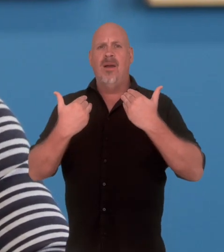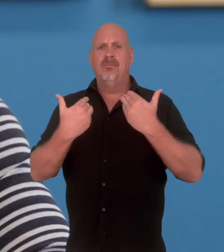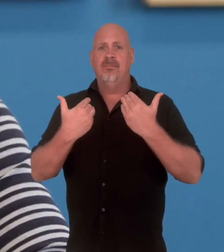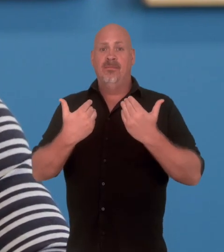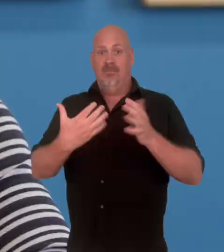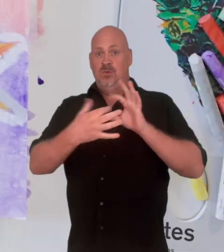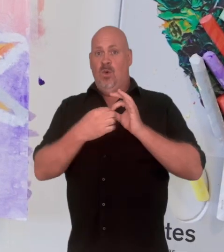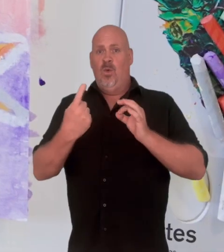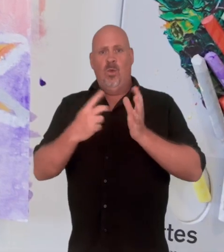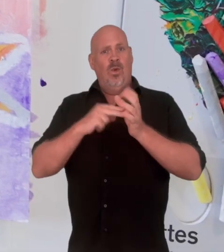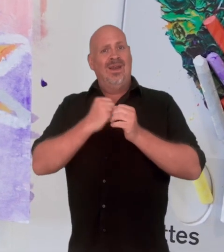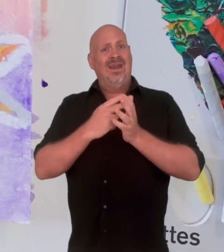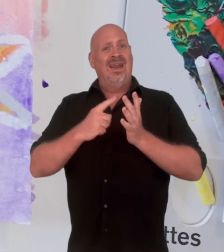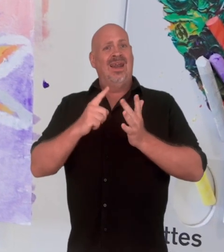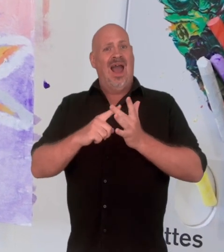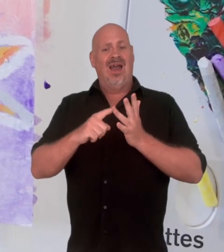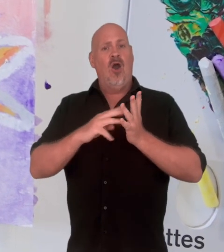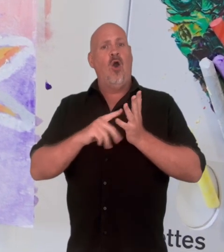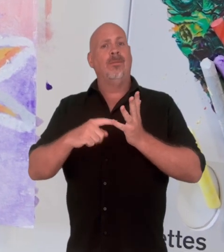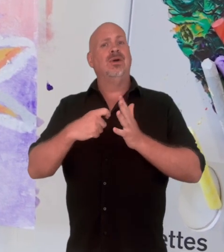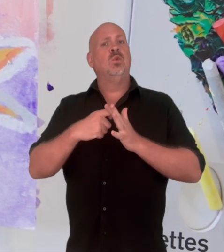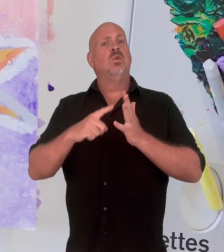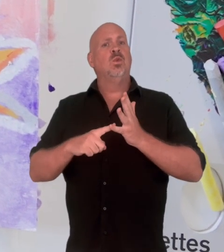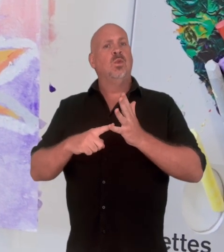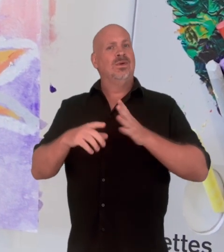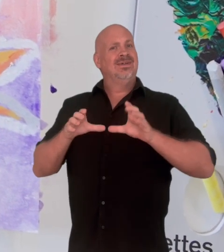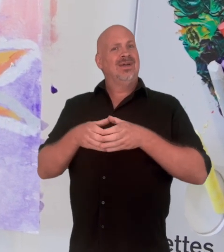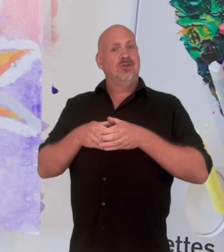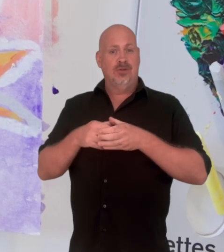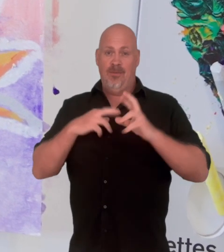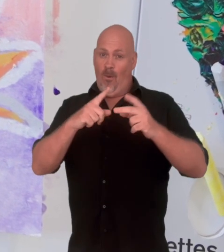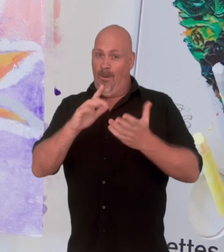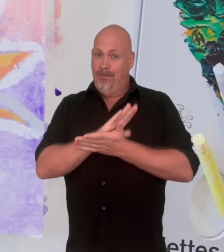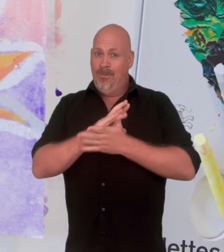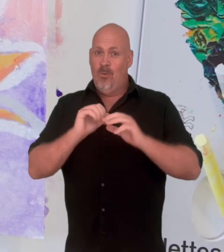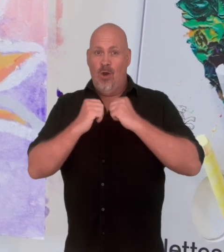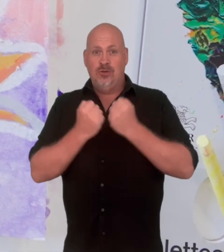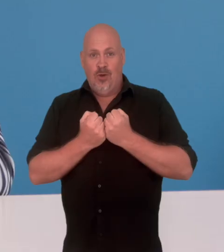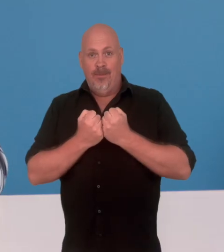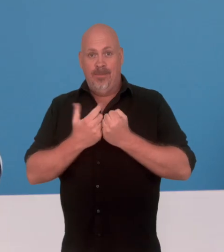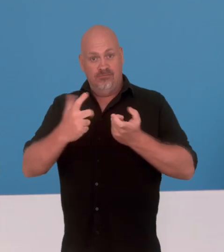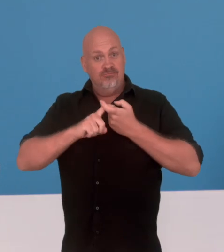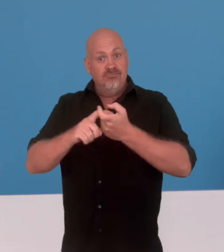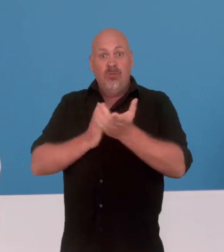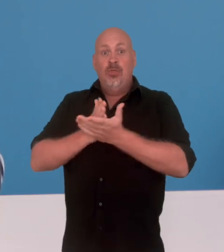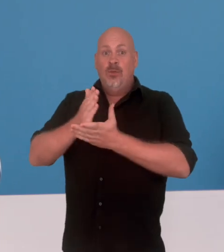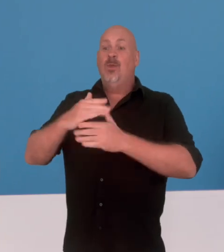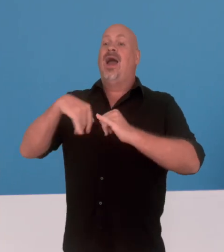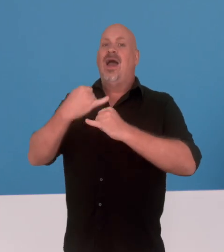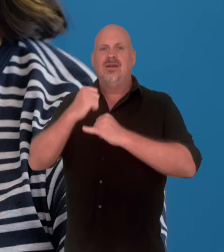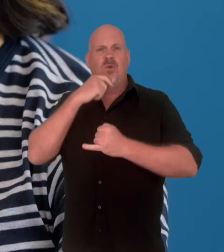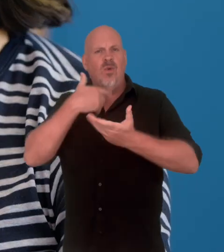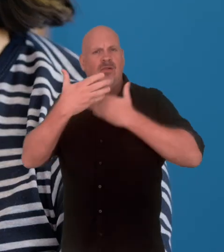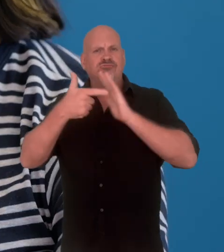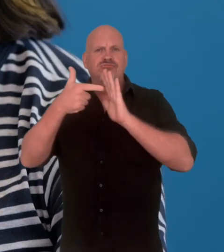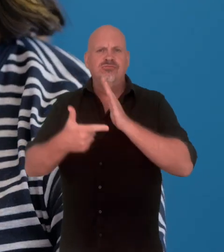with Nengi Omuku. I really hope you enjoyed today's workshop, and if you hang on until the end, I'll let you know how you can engage further with the Hospital